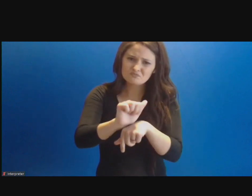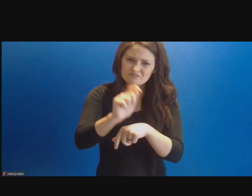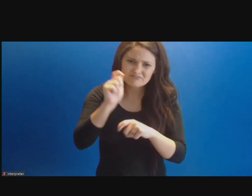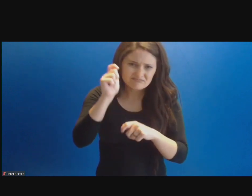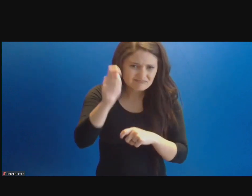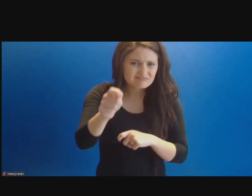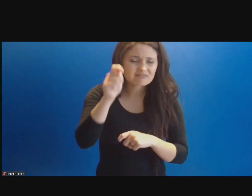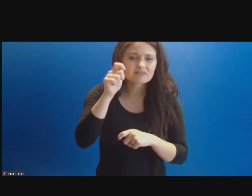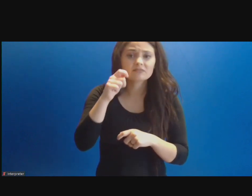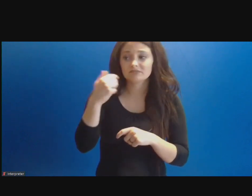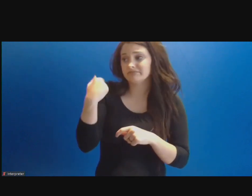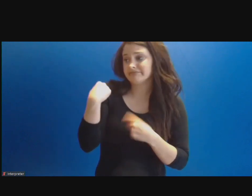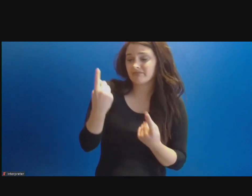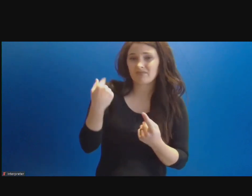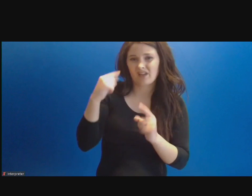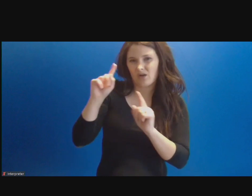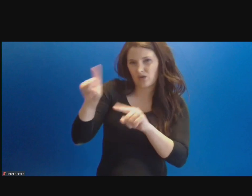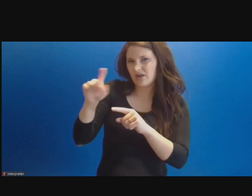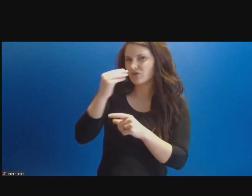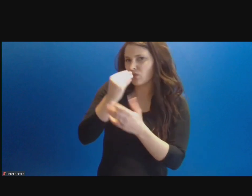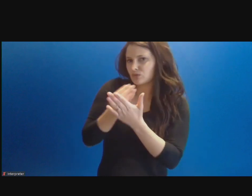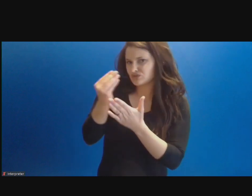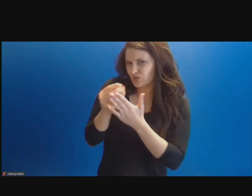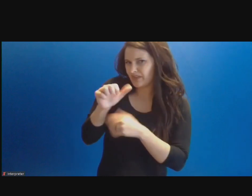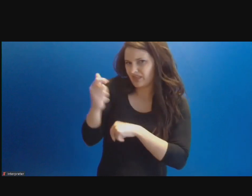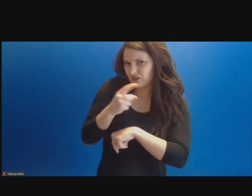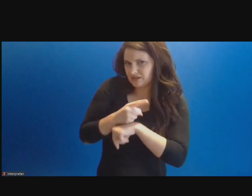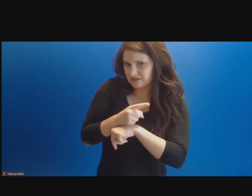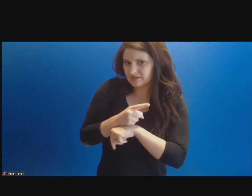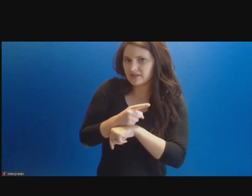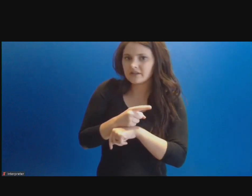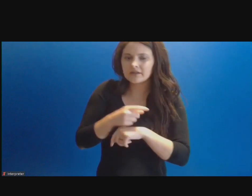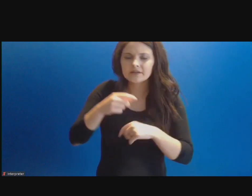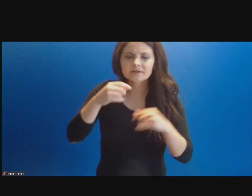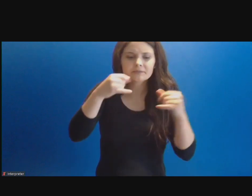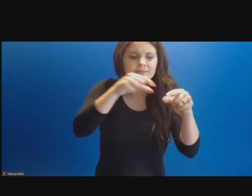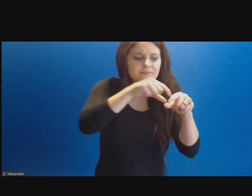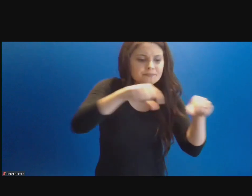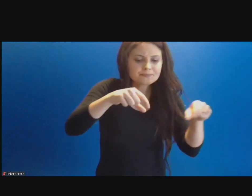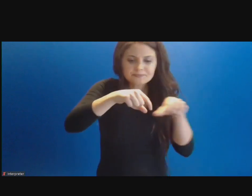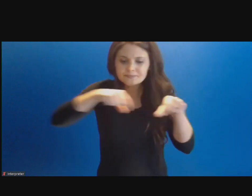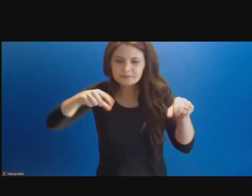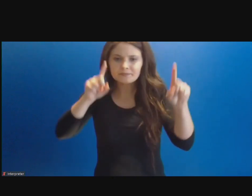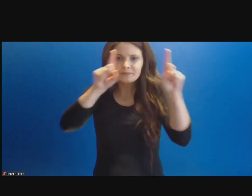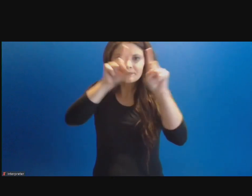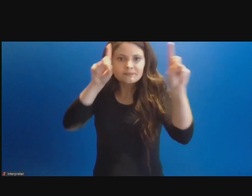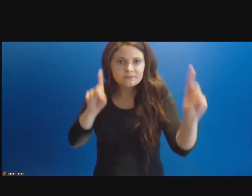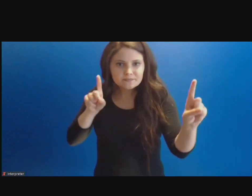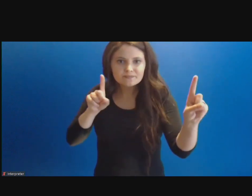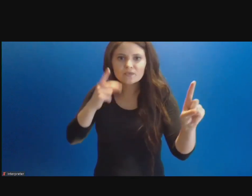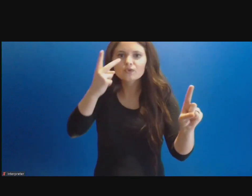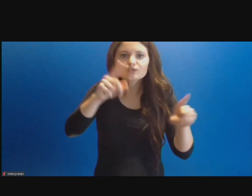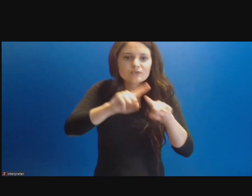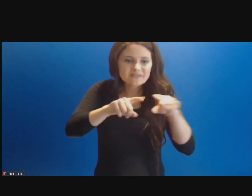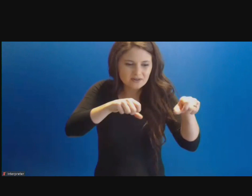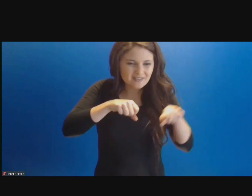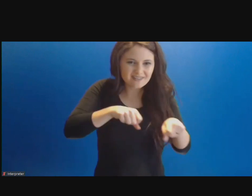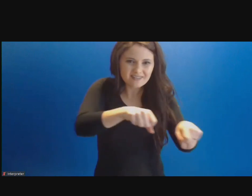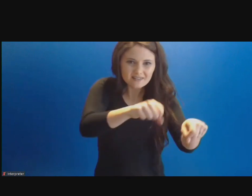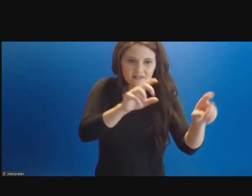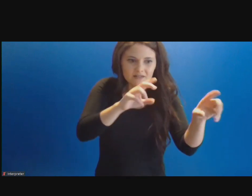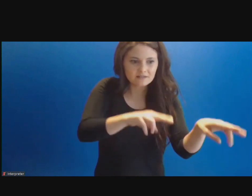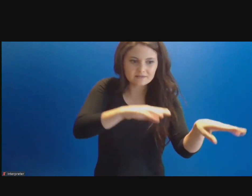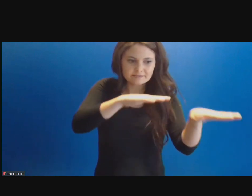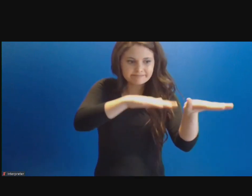at the grocery store the other day and they had lines on the floor and said to stay 2 grocery carts away from the